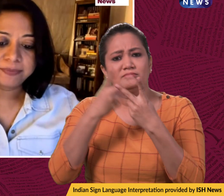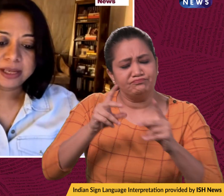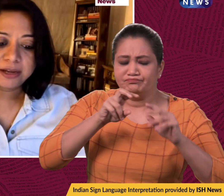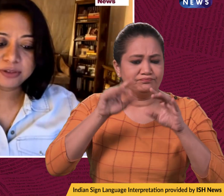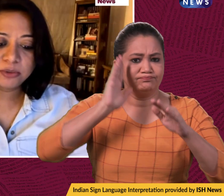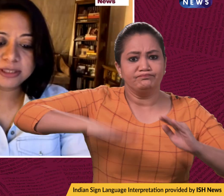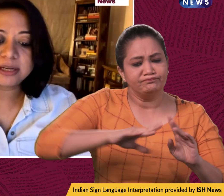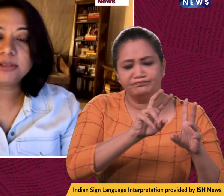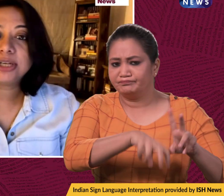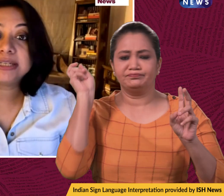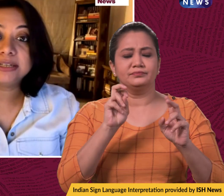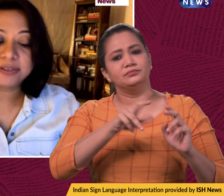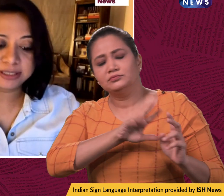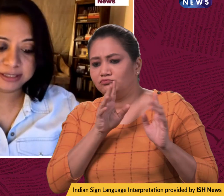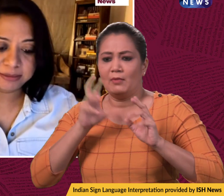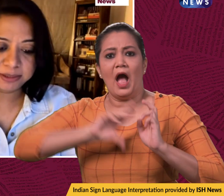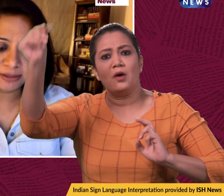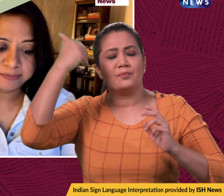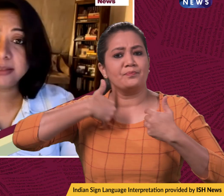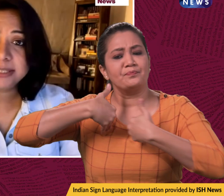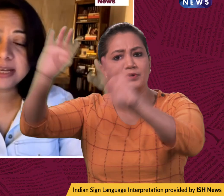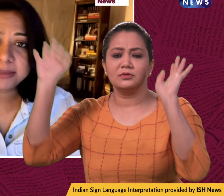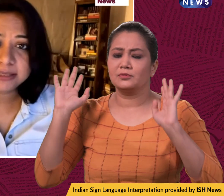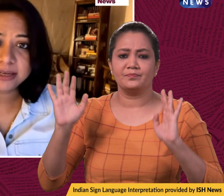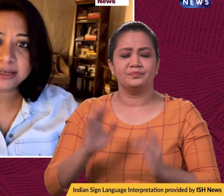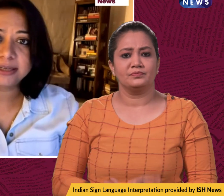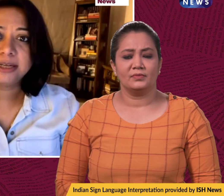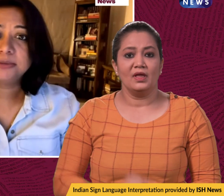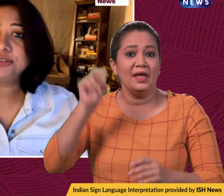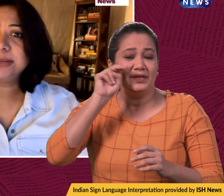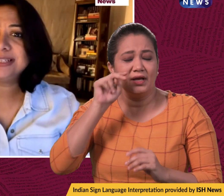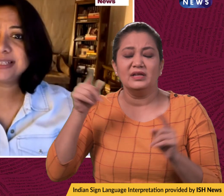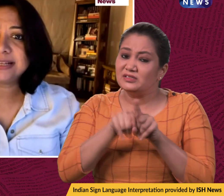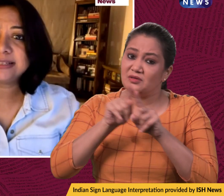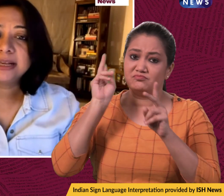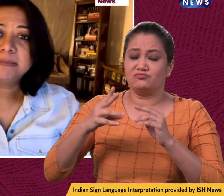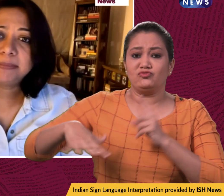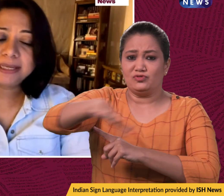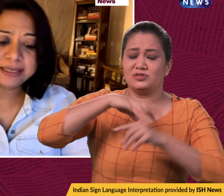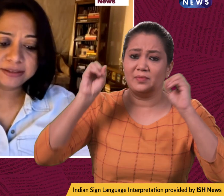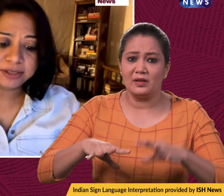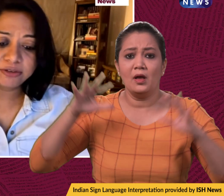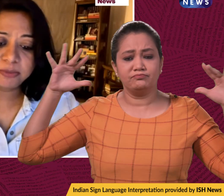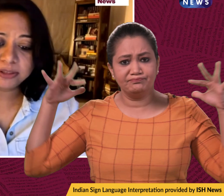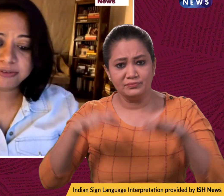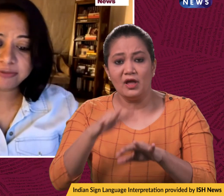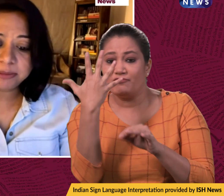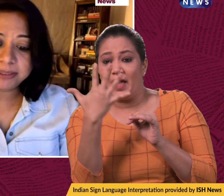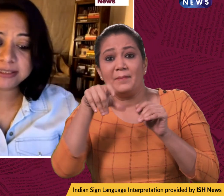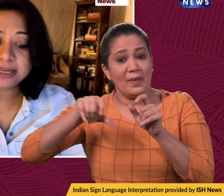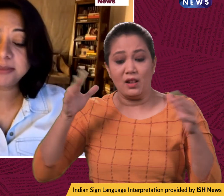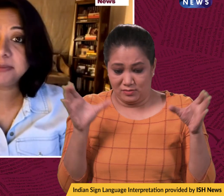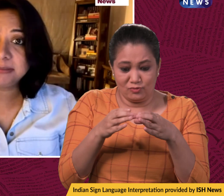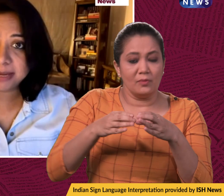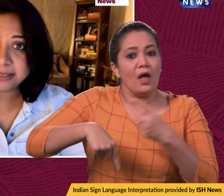Sabha after the Home Minister Hamid Shah had delivered his statement. In the meantime, in Nagaland, which remains tense, public gathering of more than five